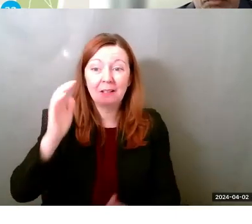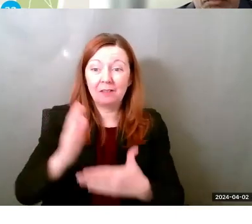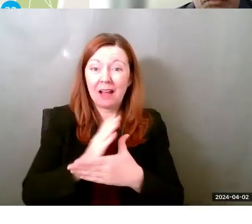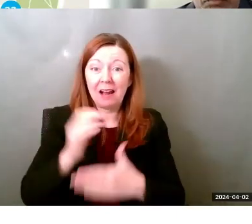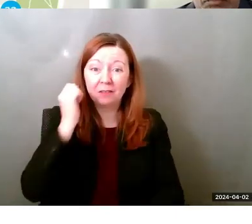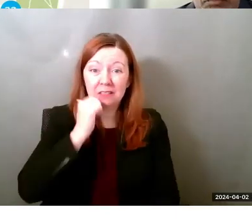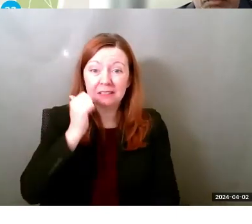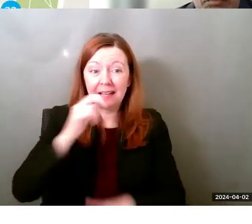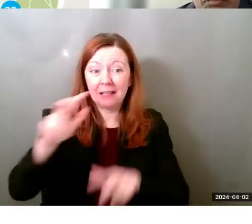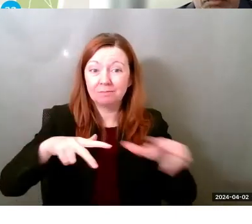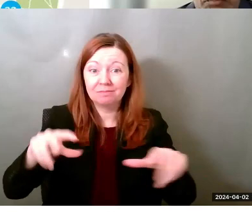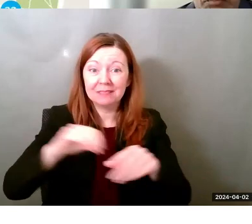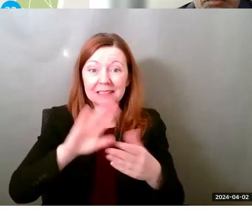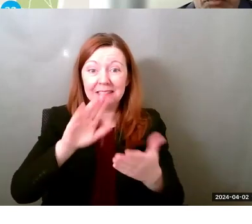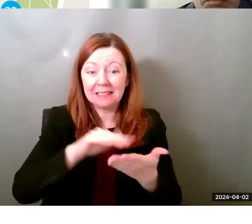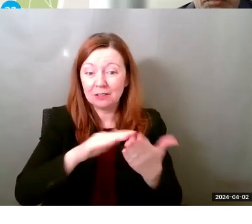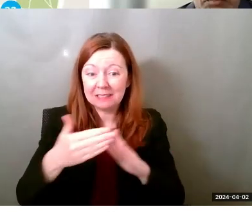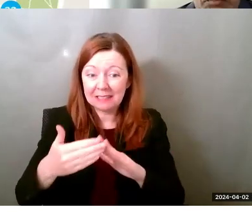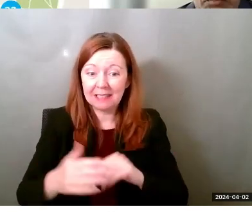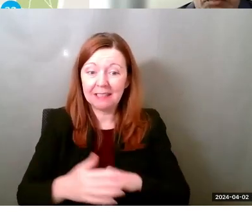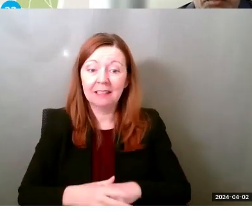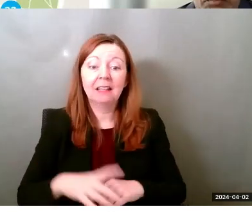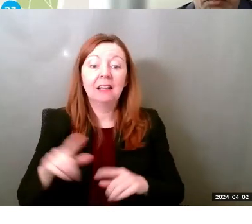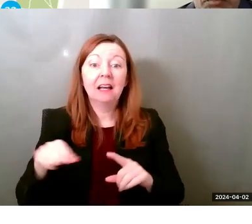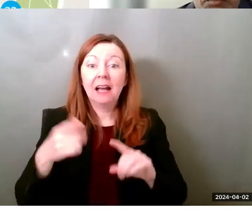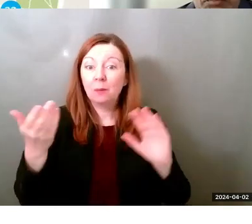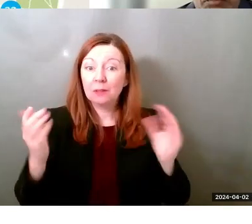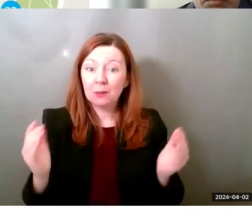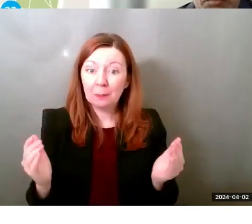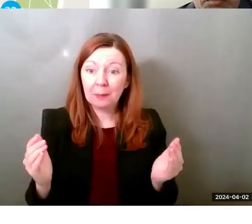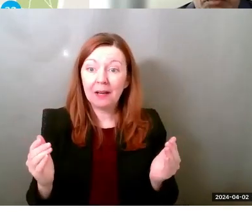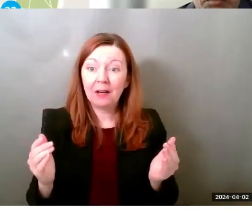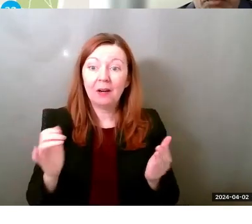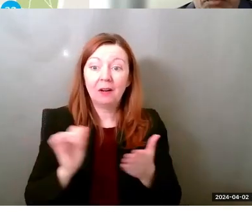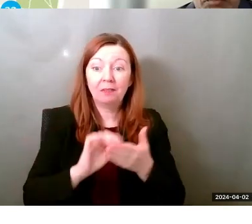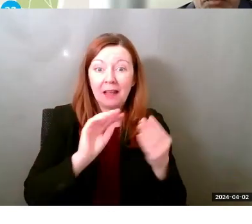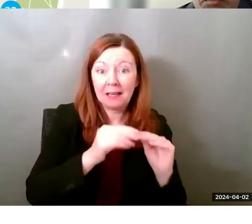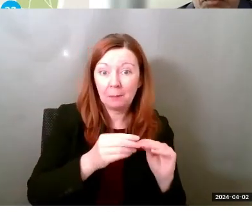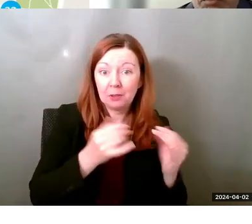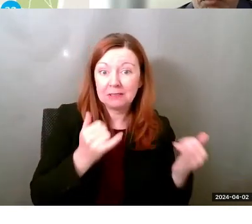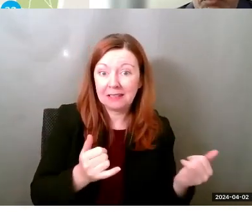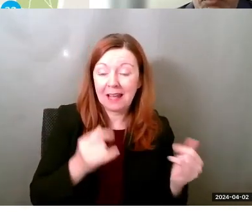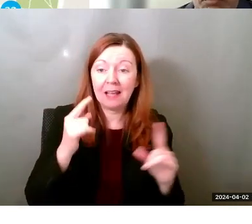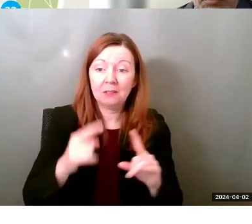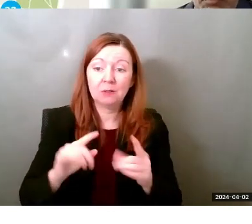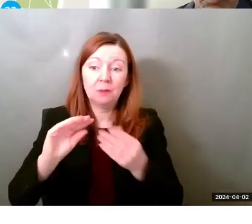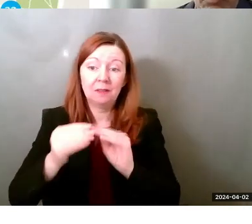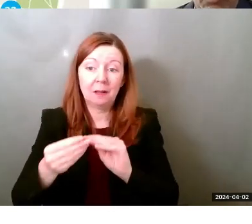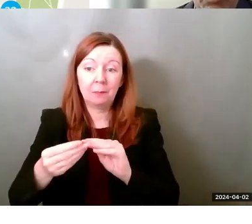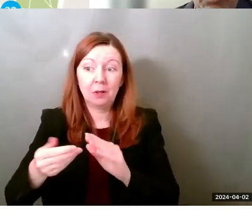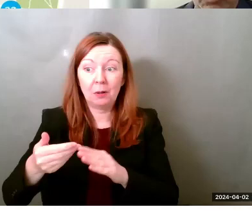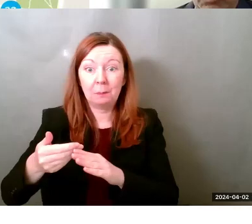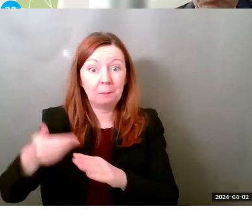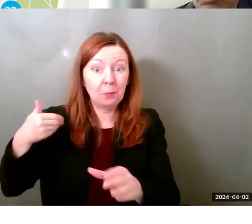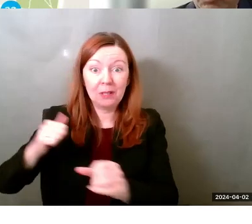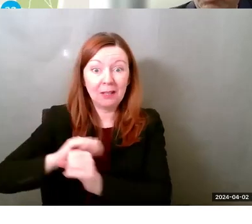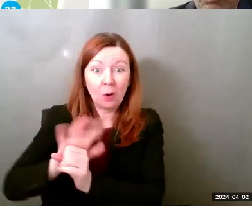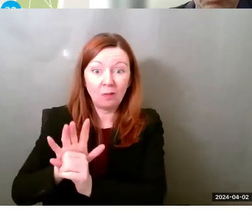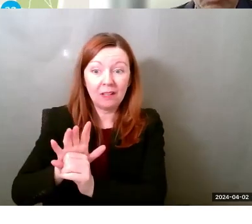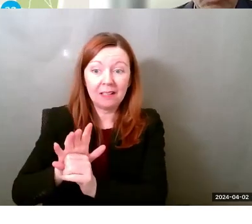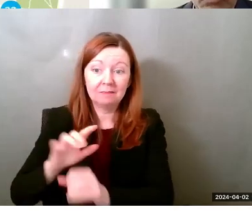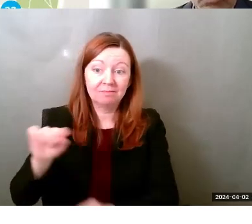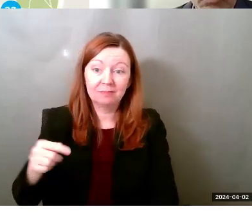Center City. And when you compare what that number is today to what the number was pre-COVID, there's only